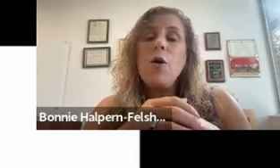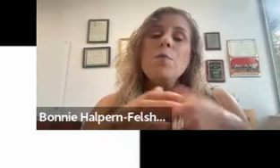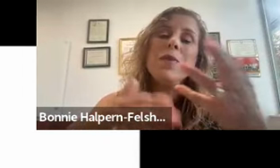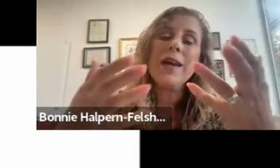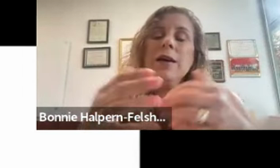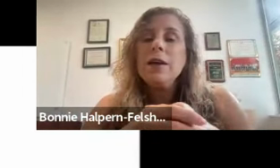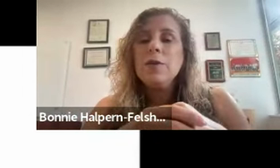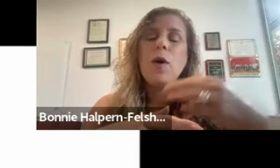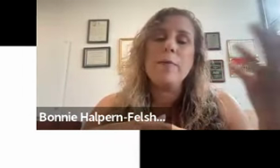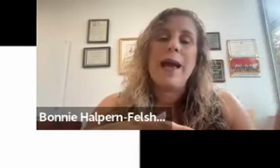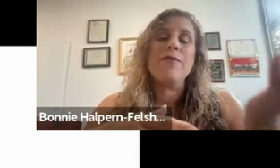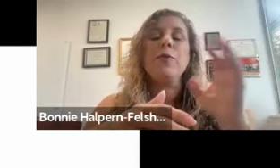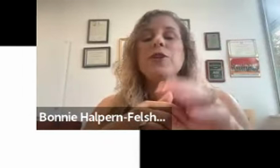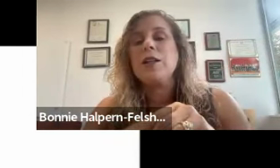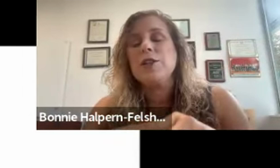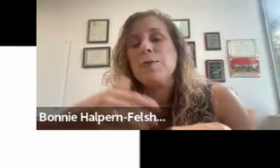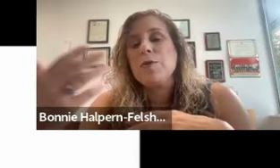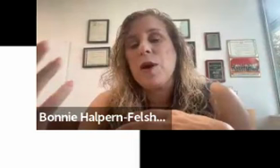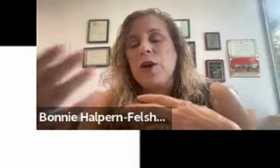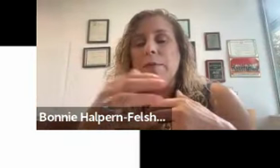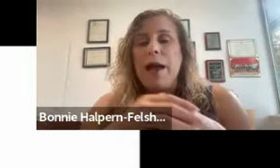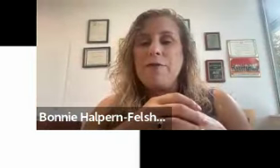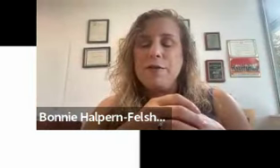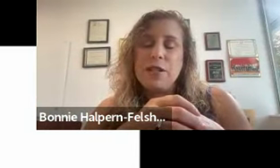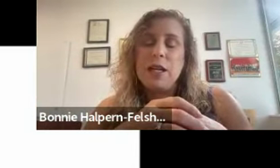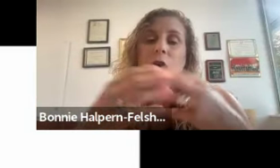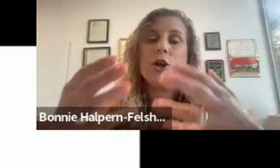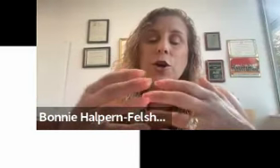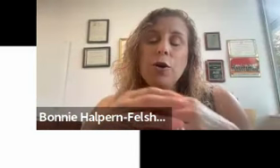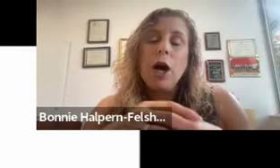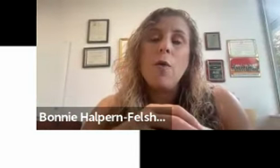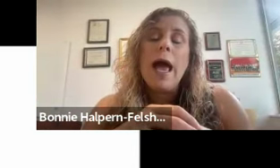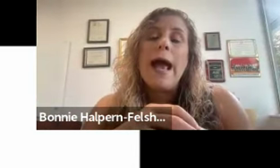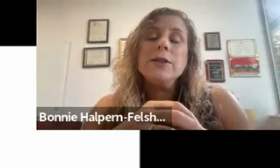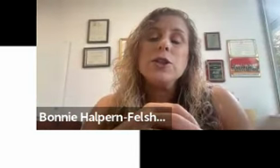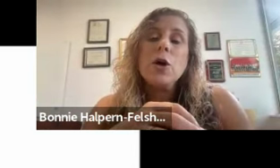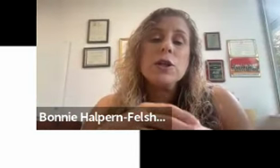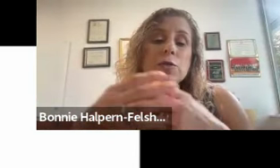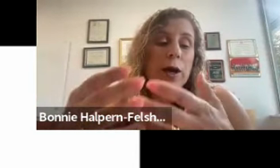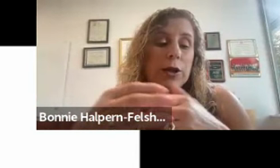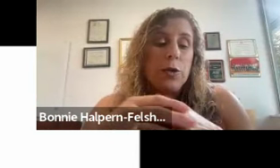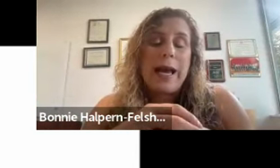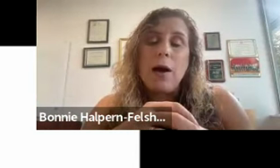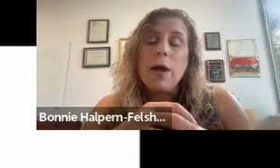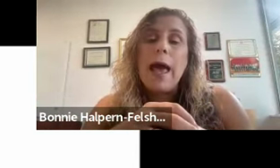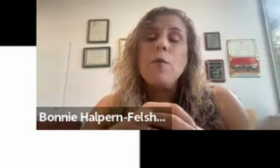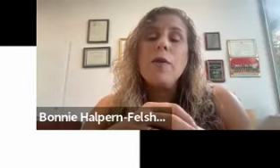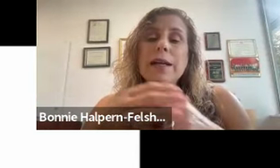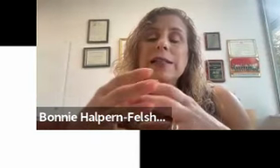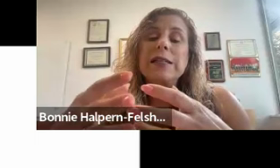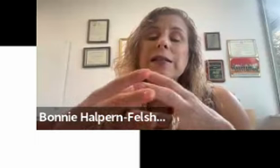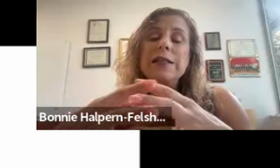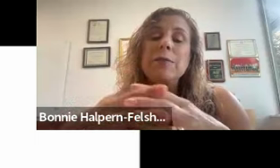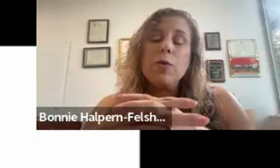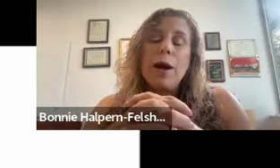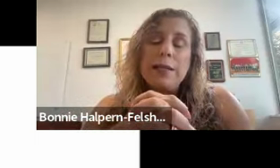at home, one may have 3 chocolate chips, one cookie may have 15. You don't know. And so, because rarely do we count. Well,